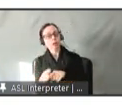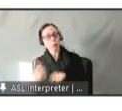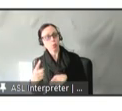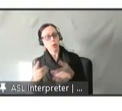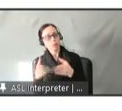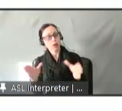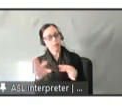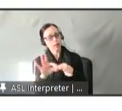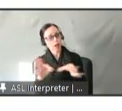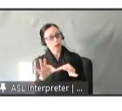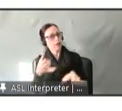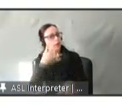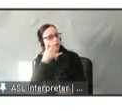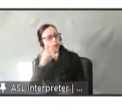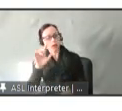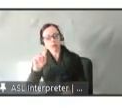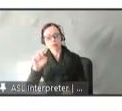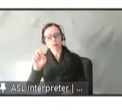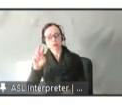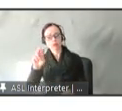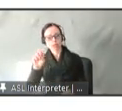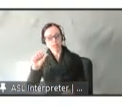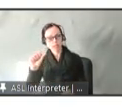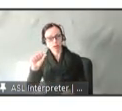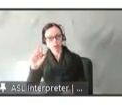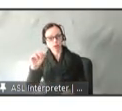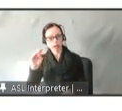on the phone. Teresa Wrangham, are you